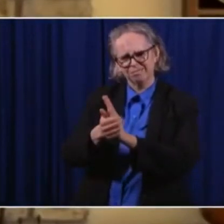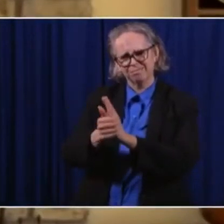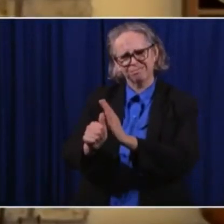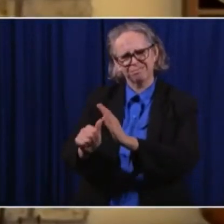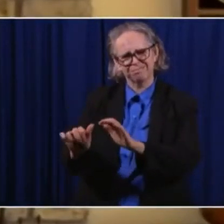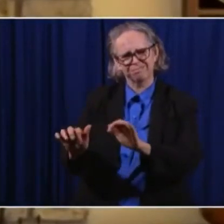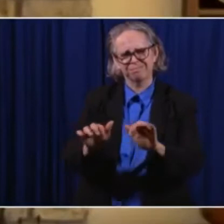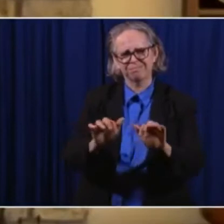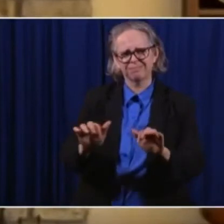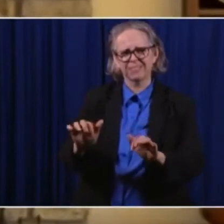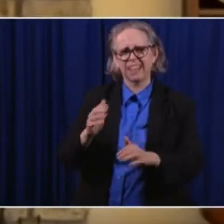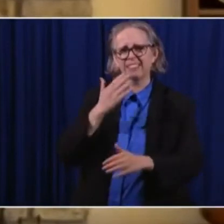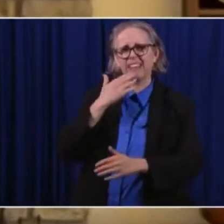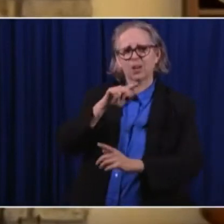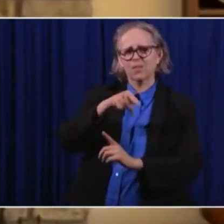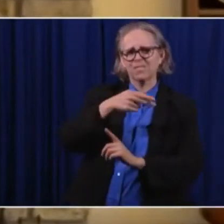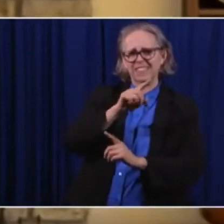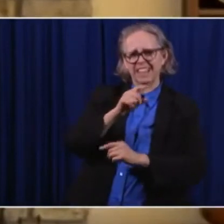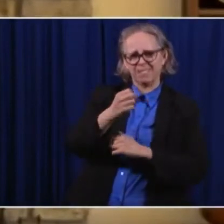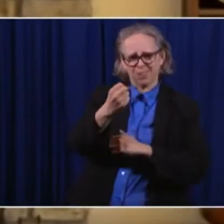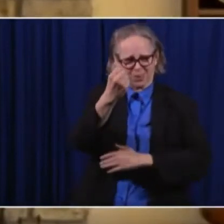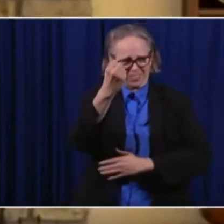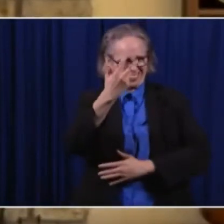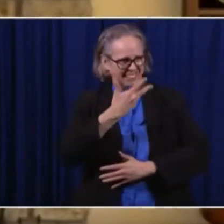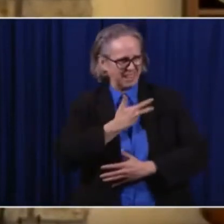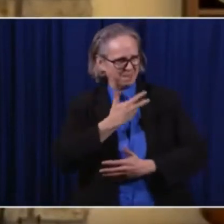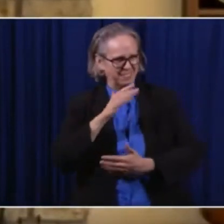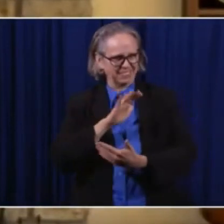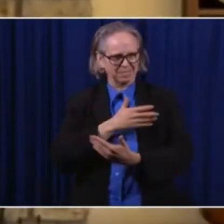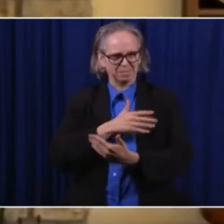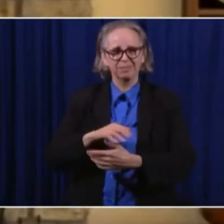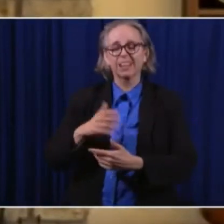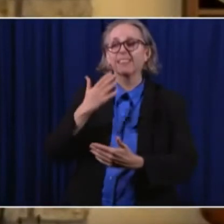for bringing that to our attention. We'll see you all on Thursday. Thank you very much. Have a good day.